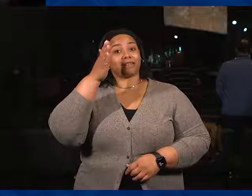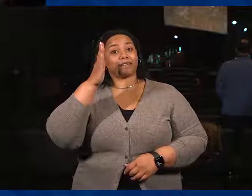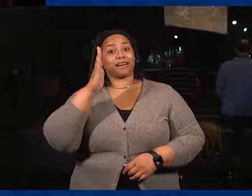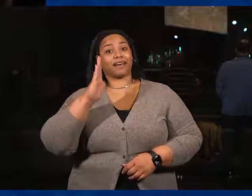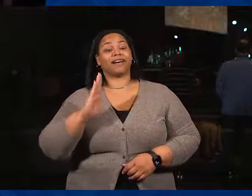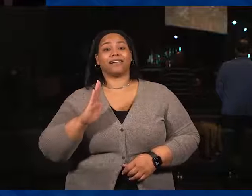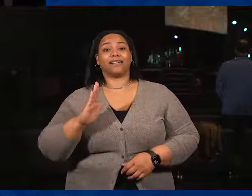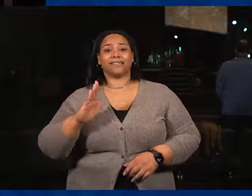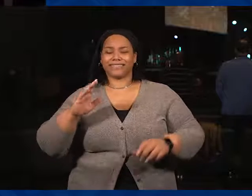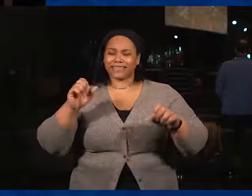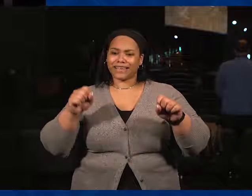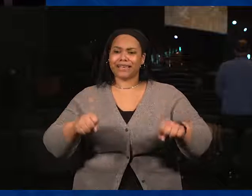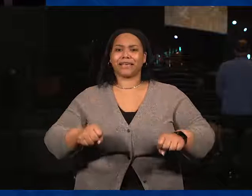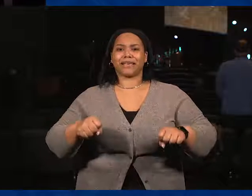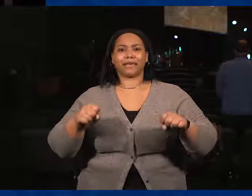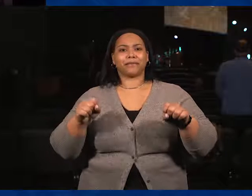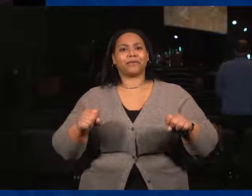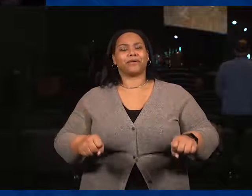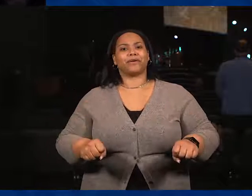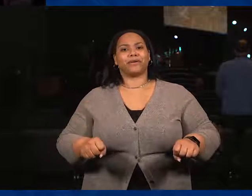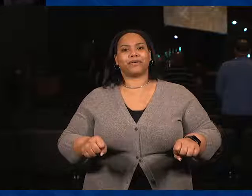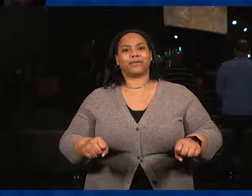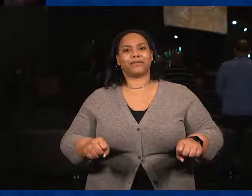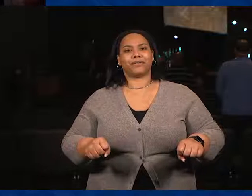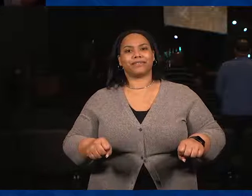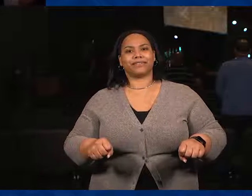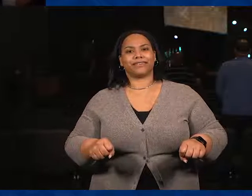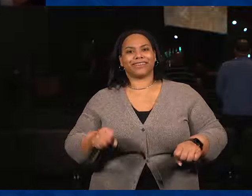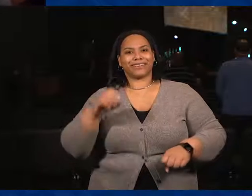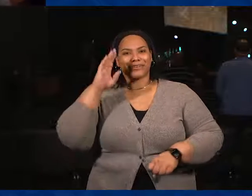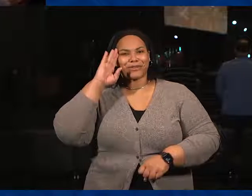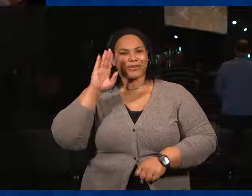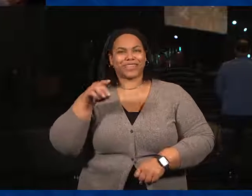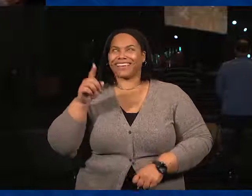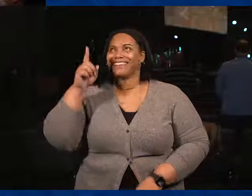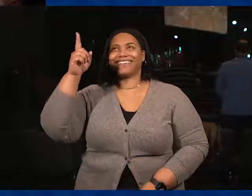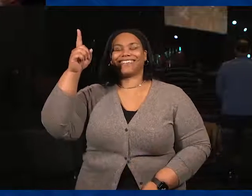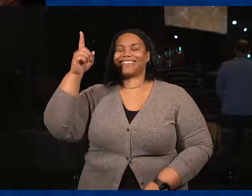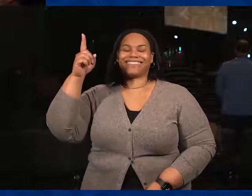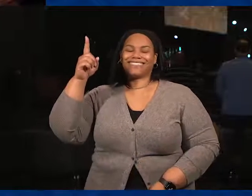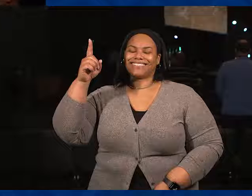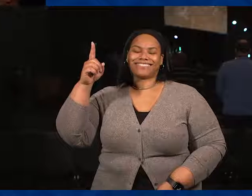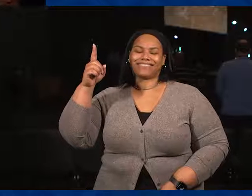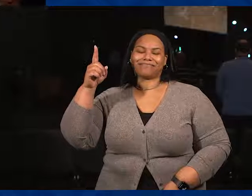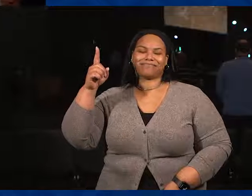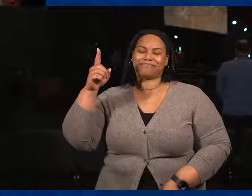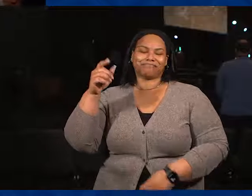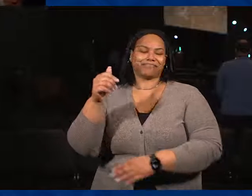God is able, and He